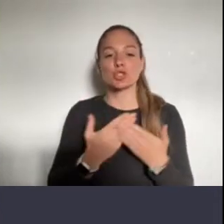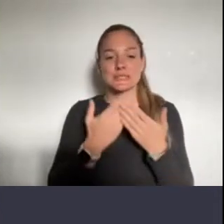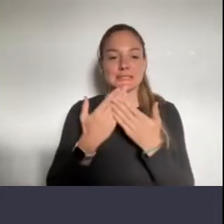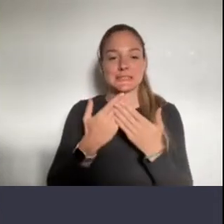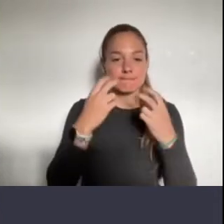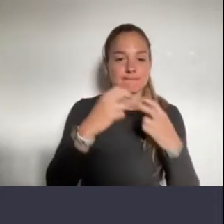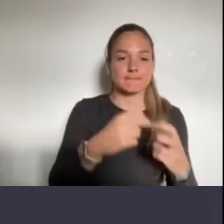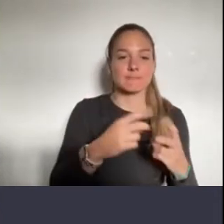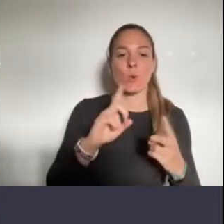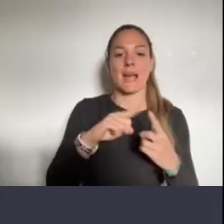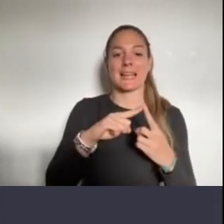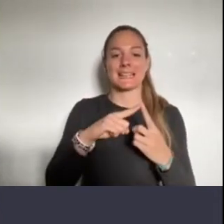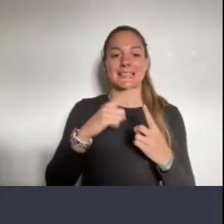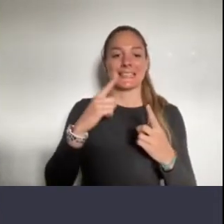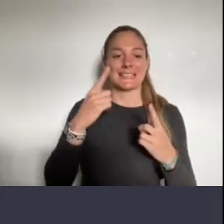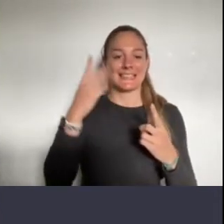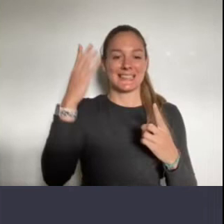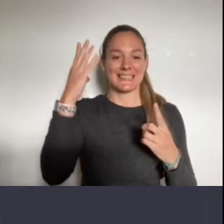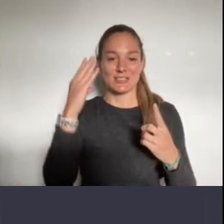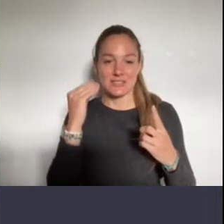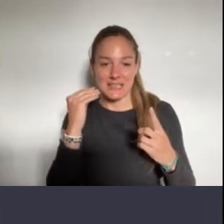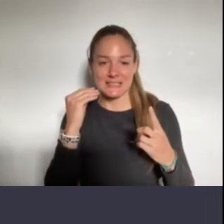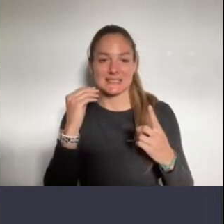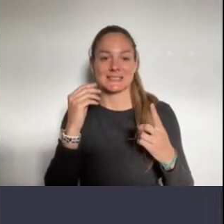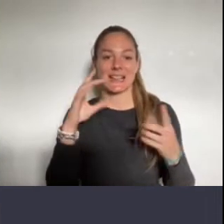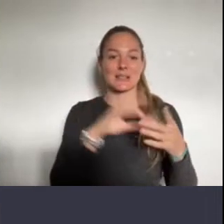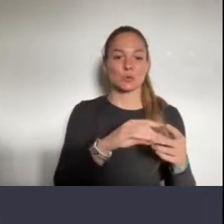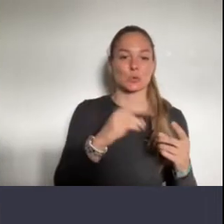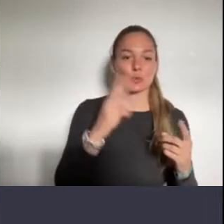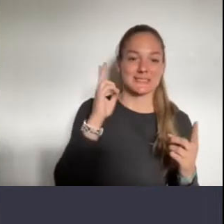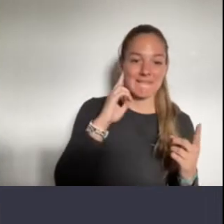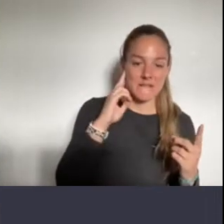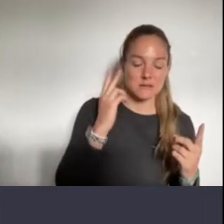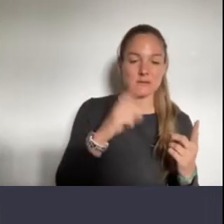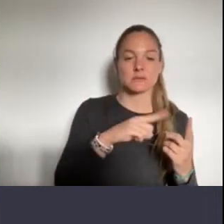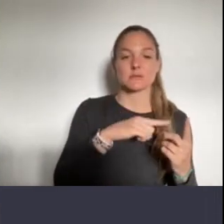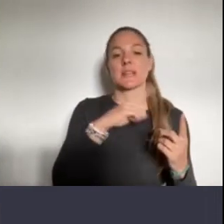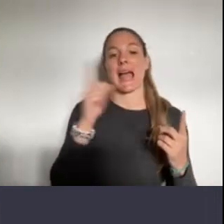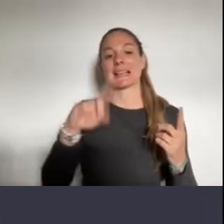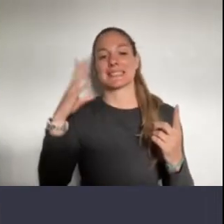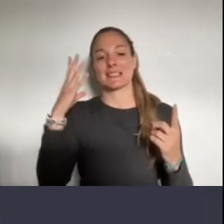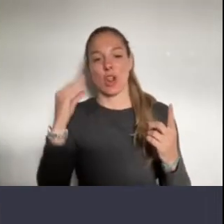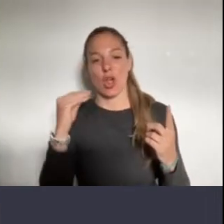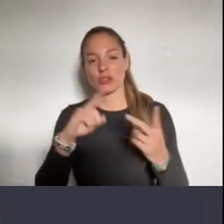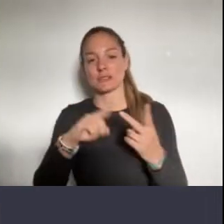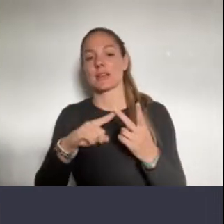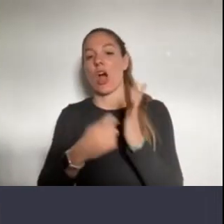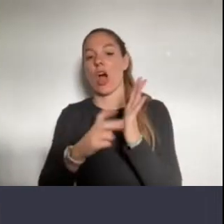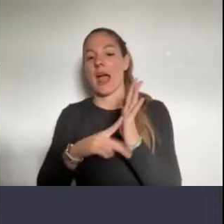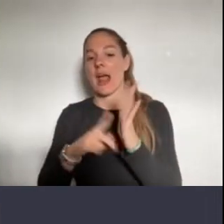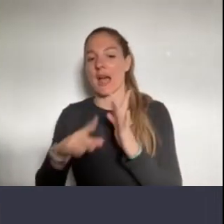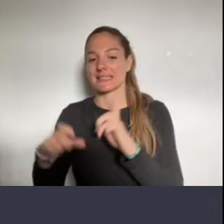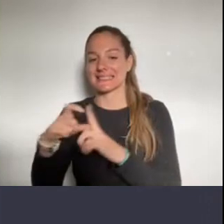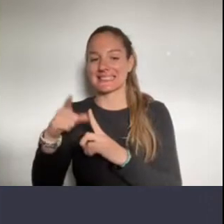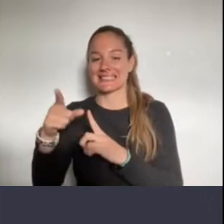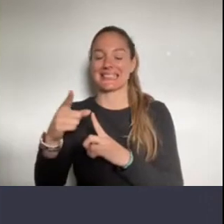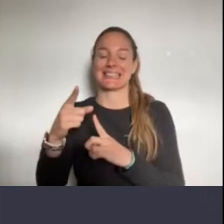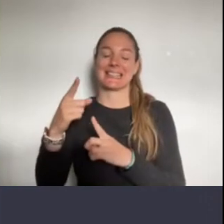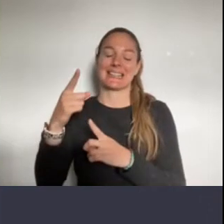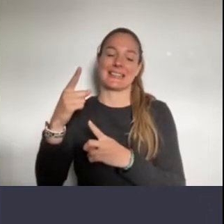about deafness and hearing loss in 2021, and the other one was again from the RNID facts and figures of